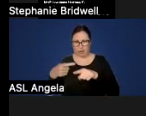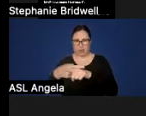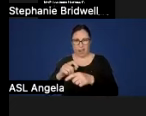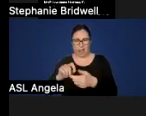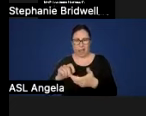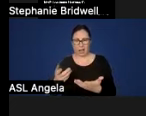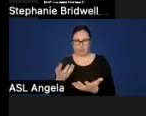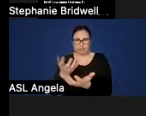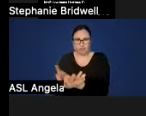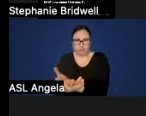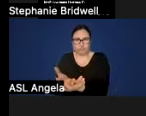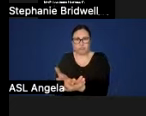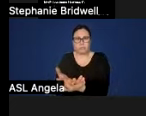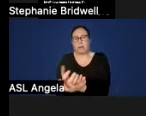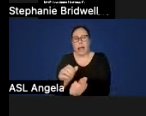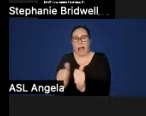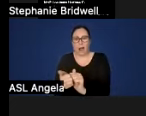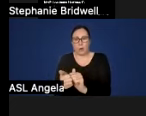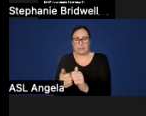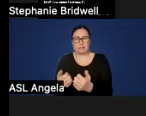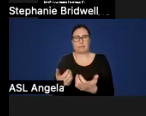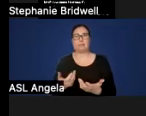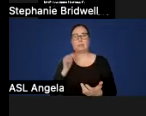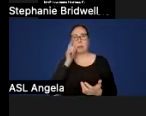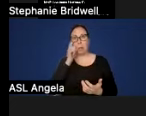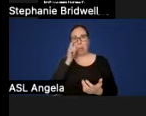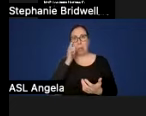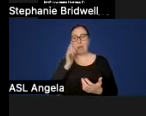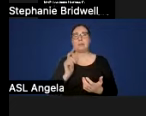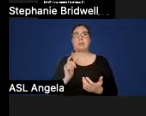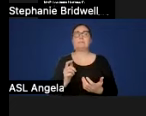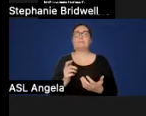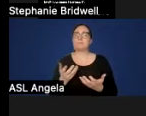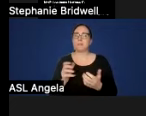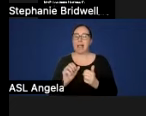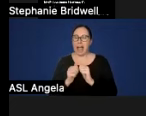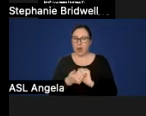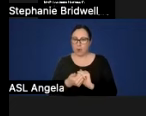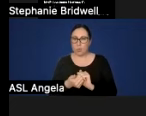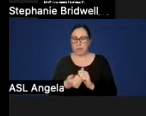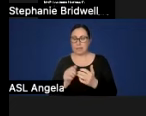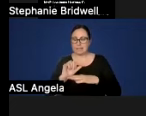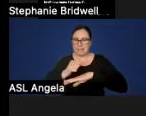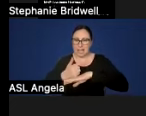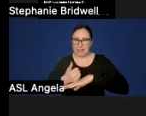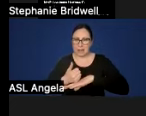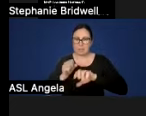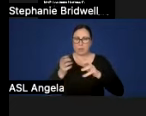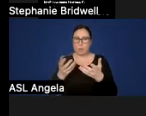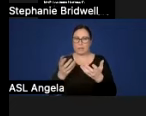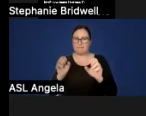and kind of sets the bar or creates a situation where we want to continuously improve, right? We want to learn from those